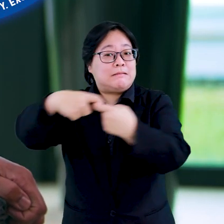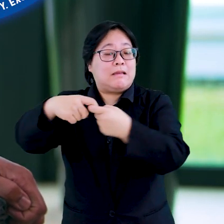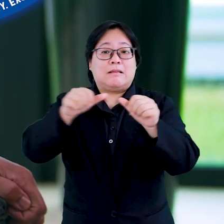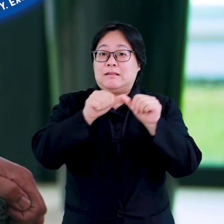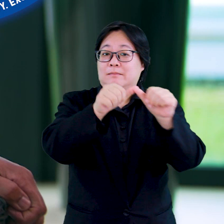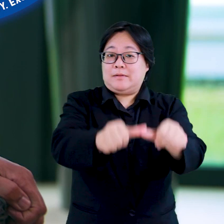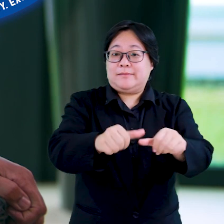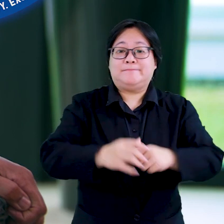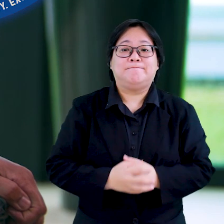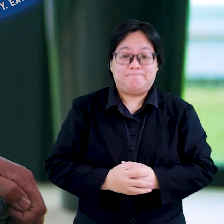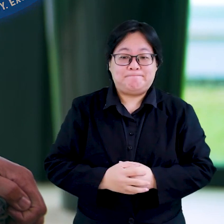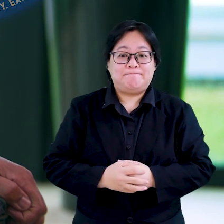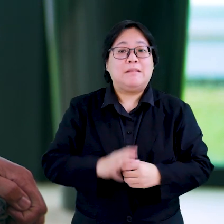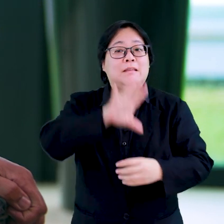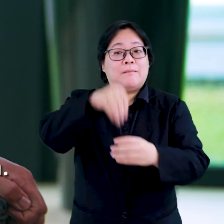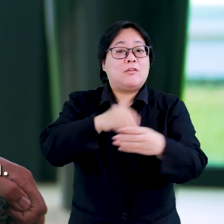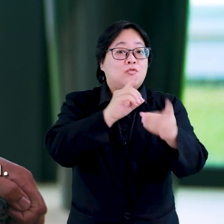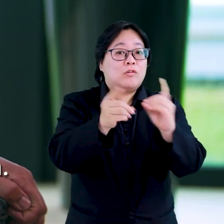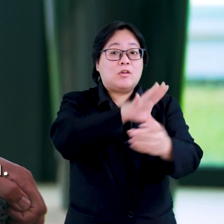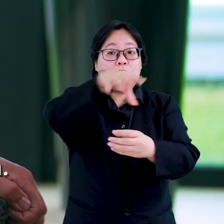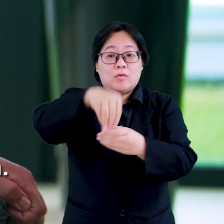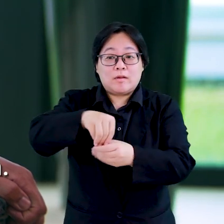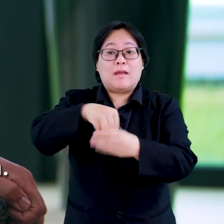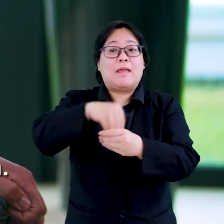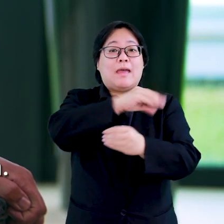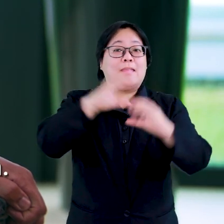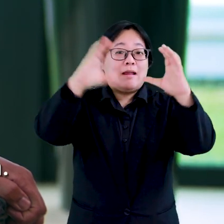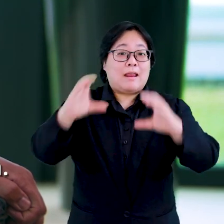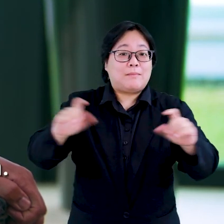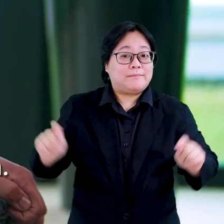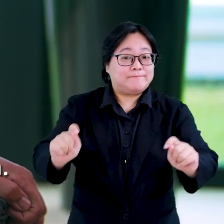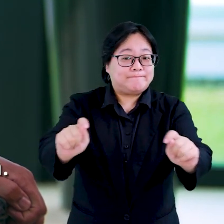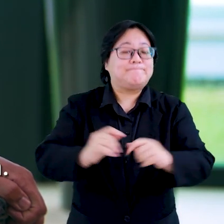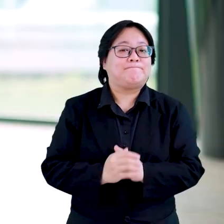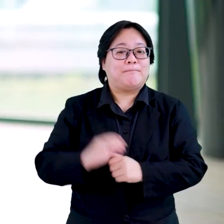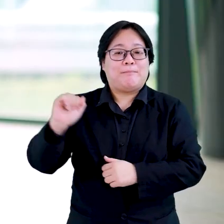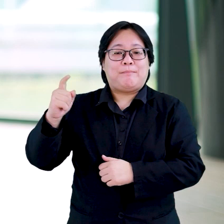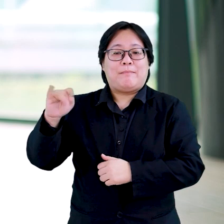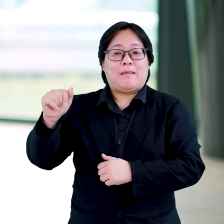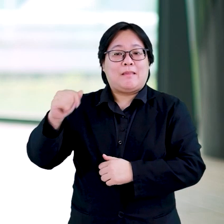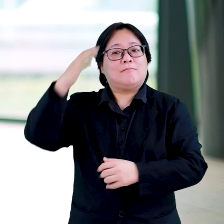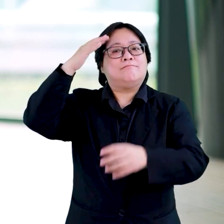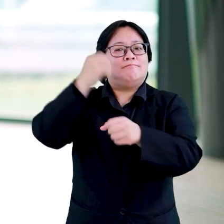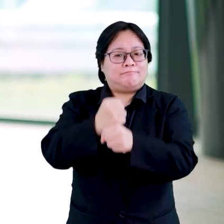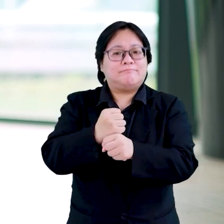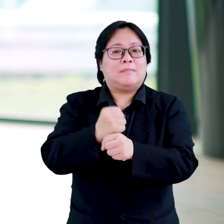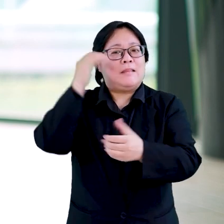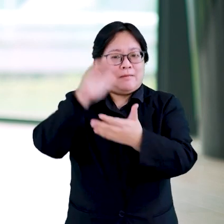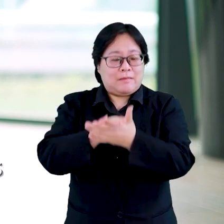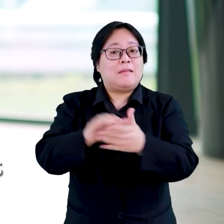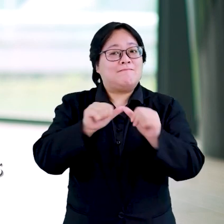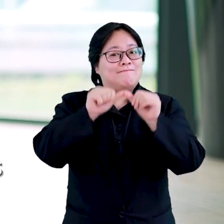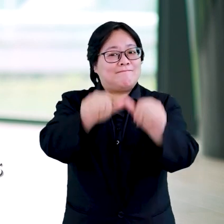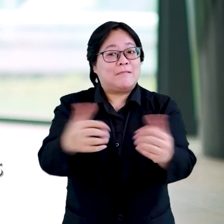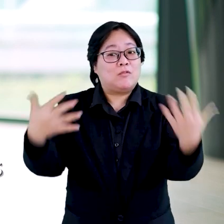matters relating to sustainability, including digital inclusion and climate action. Axiata strongly believes that